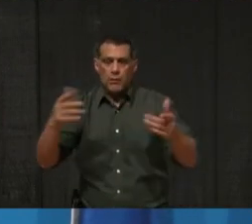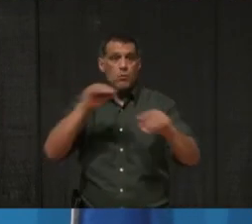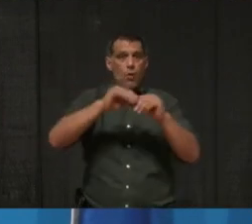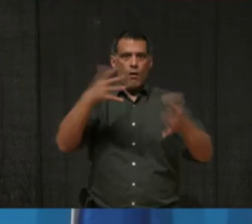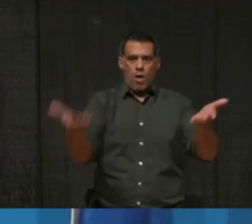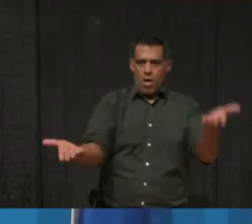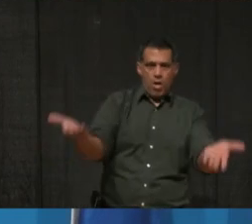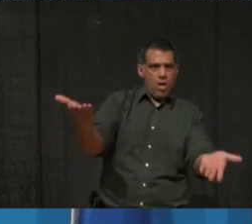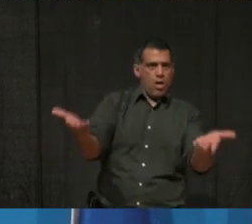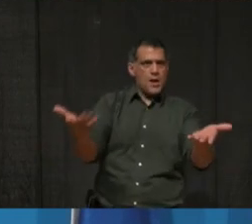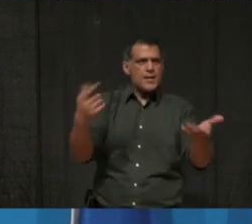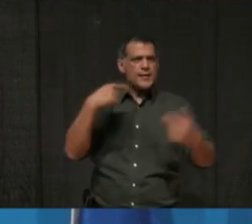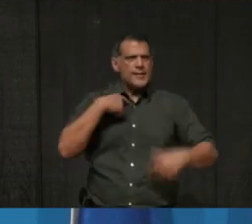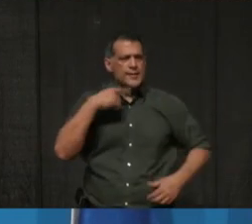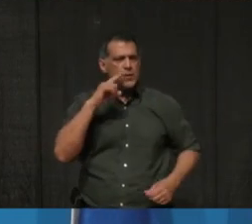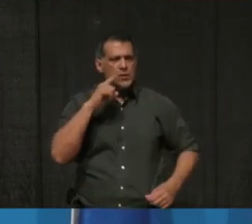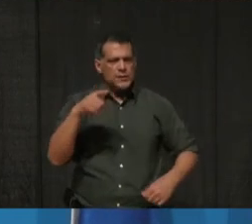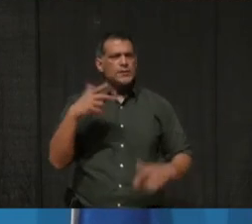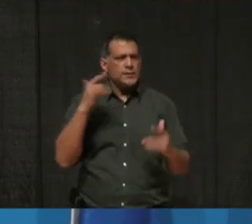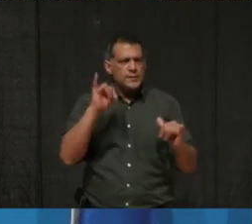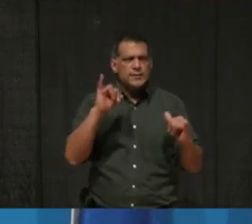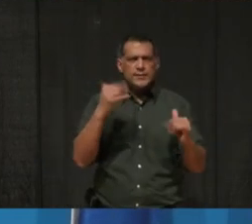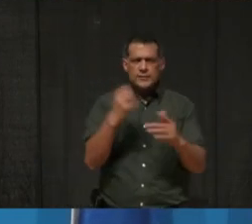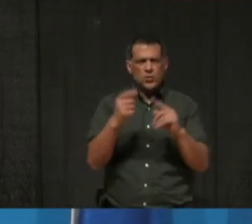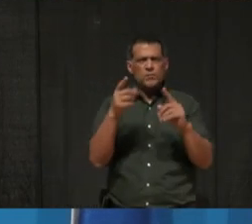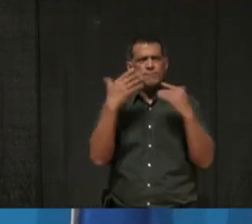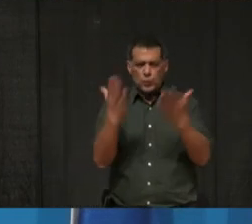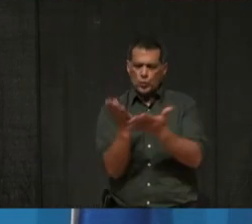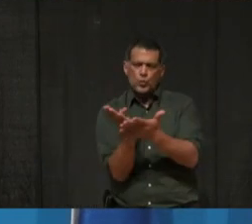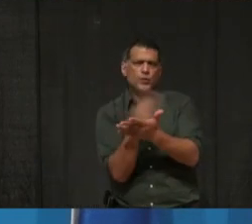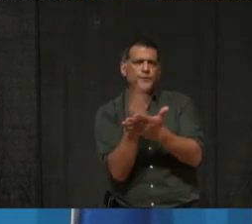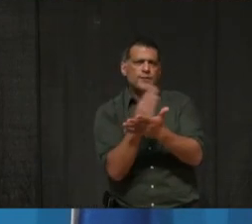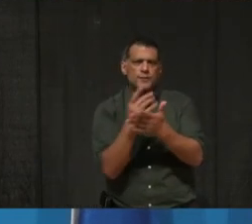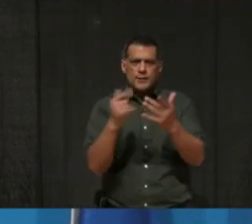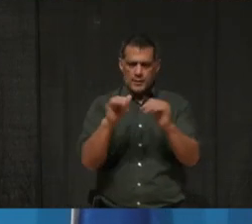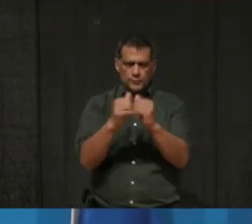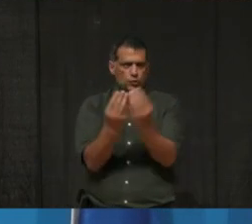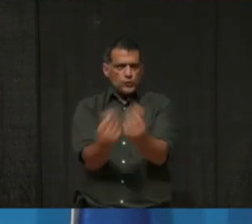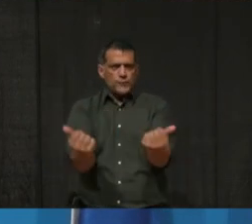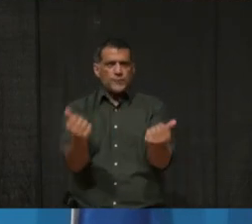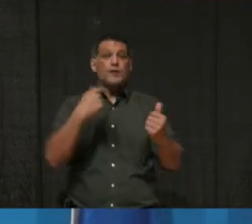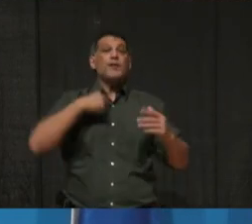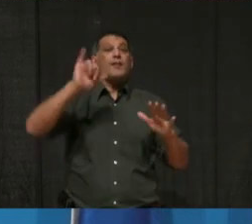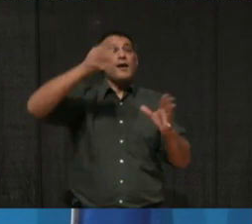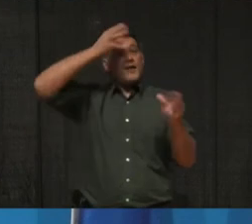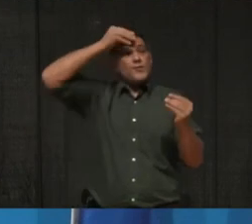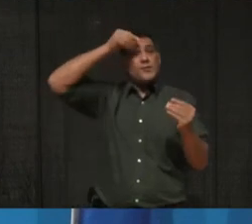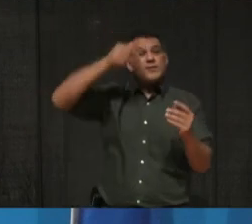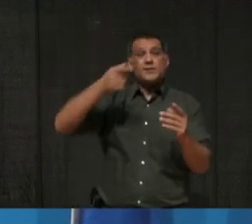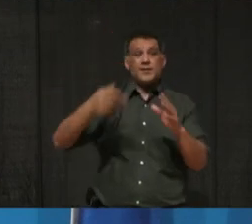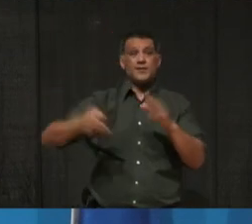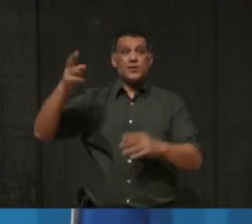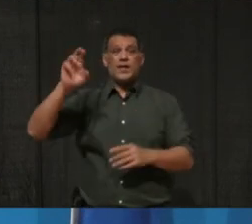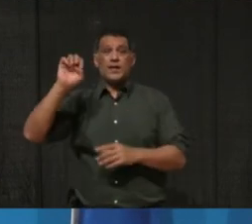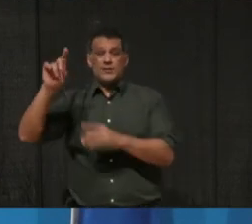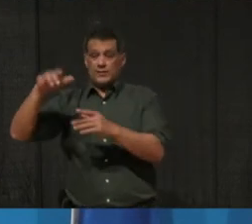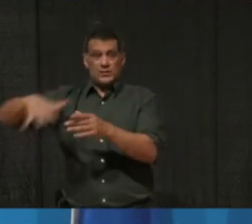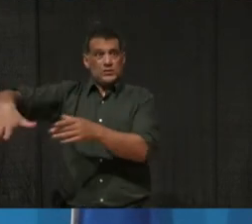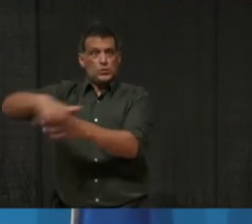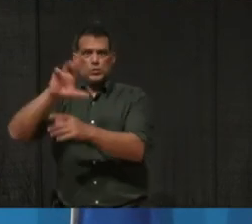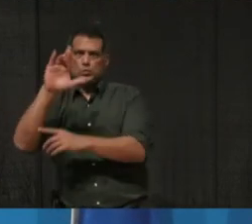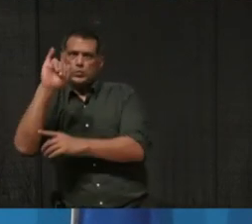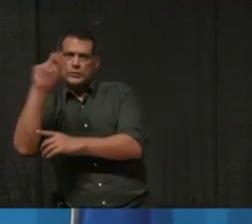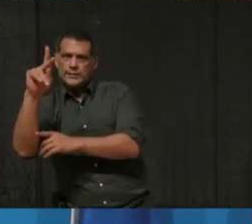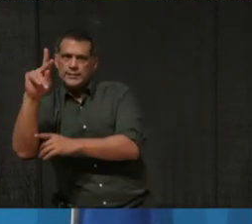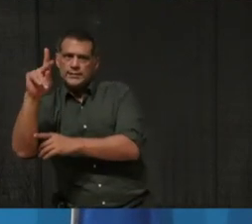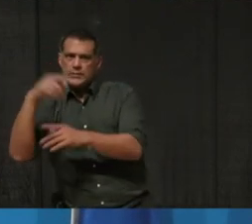to be reviewed and resolved to ensure that our data on workplace outbreaks and high-risk sectors can be acted on.